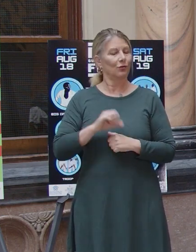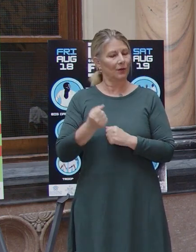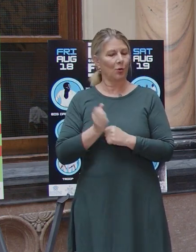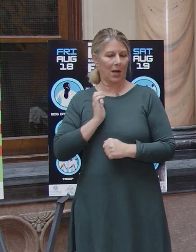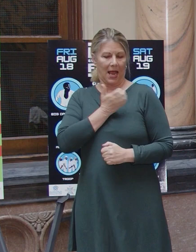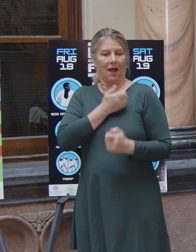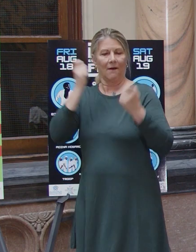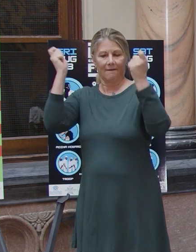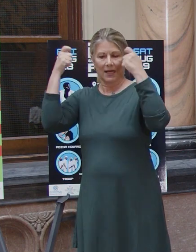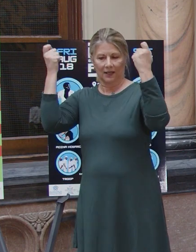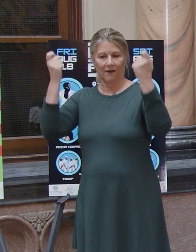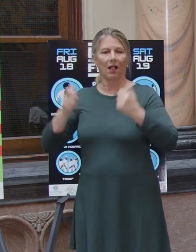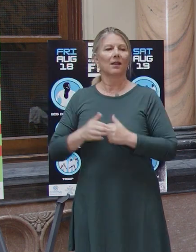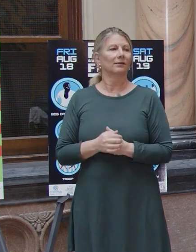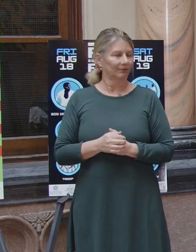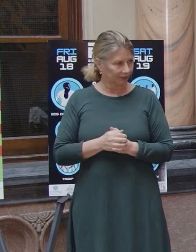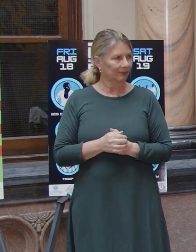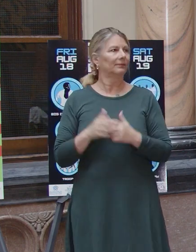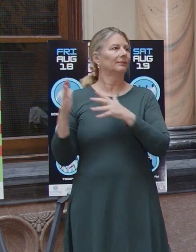festival. So, Deborah.